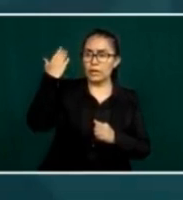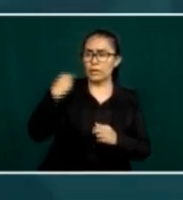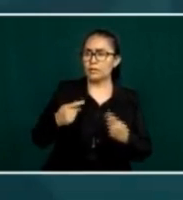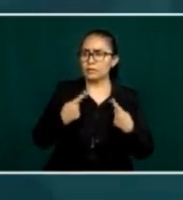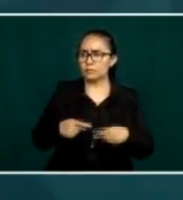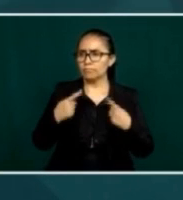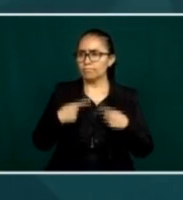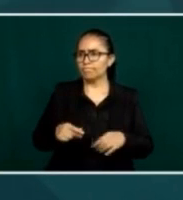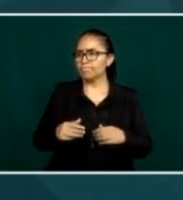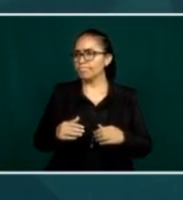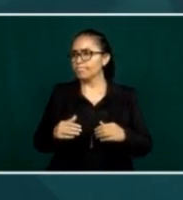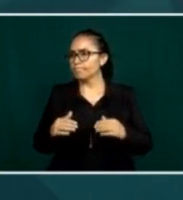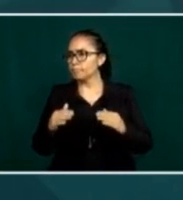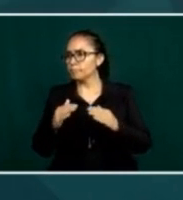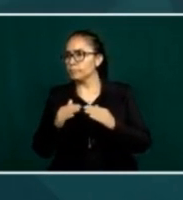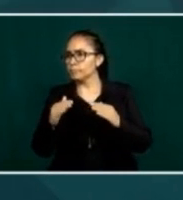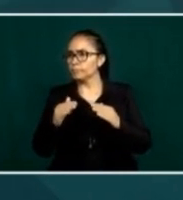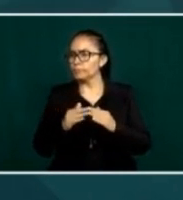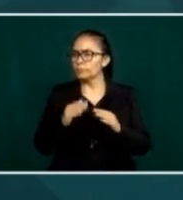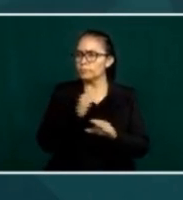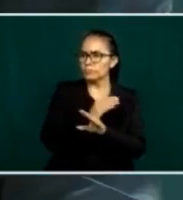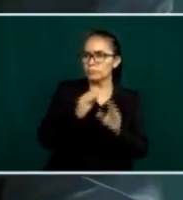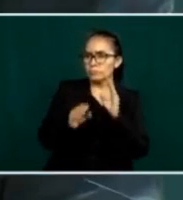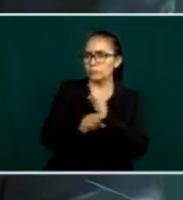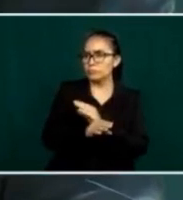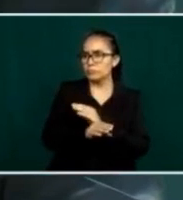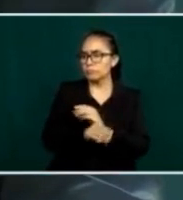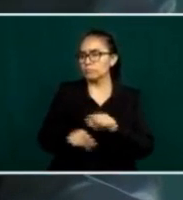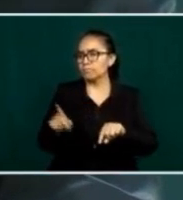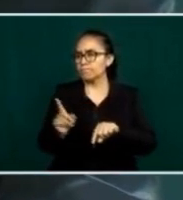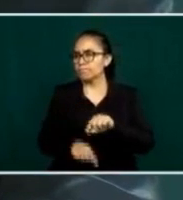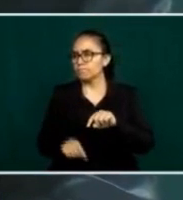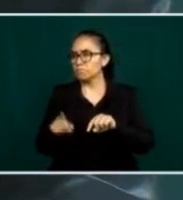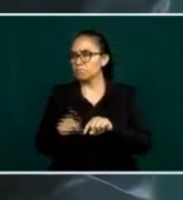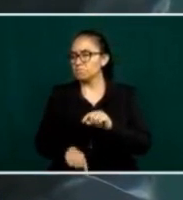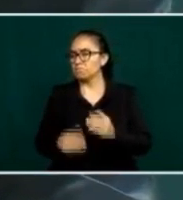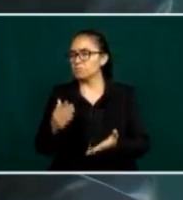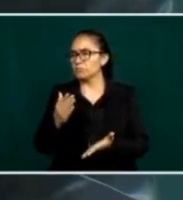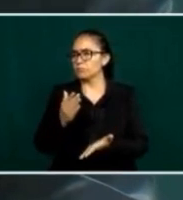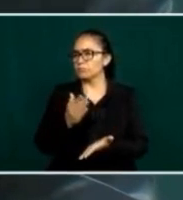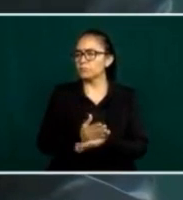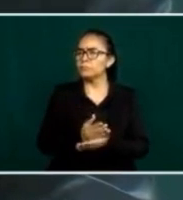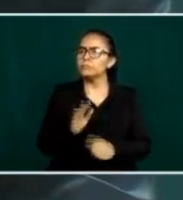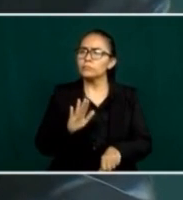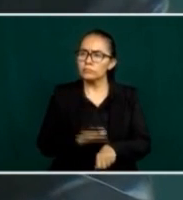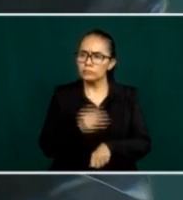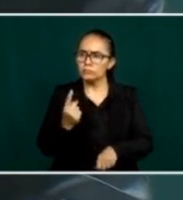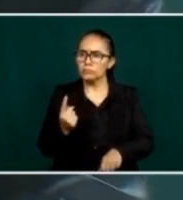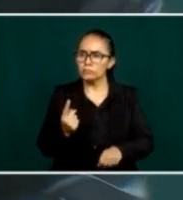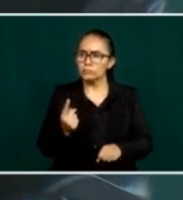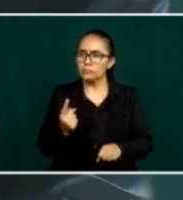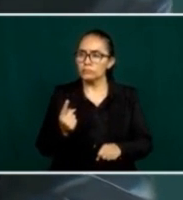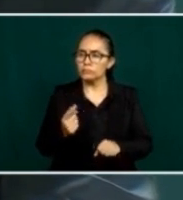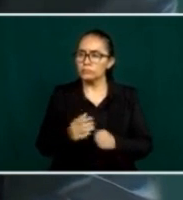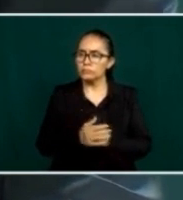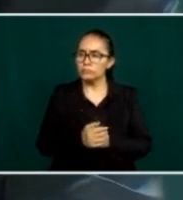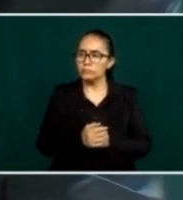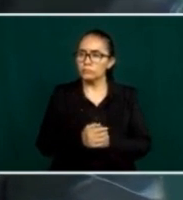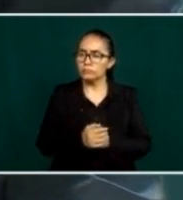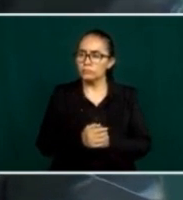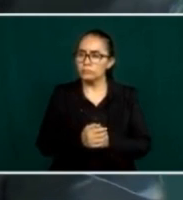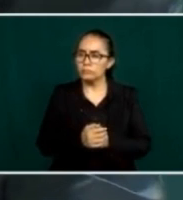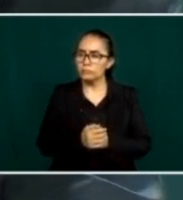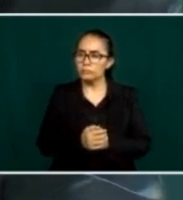so they had a problem where if they hadn't been able to pay their loans, they were